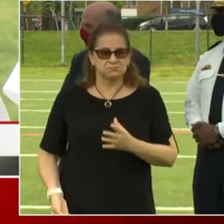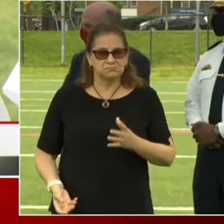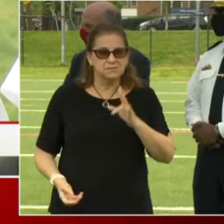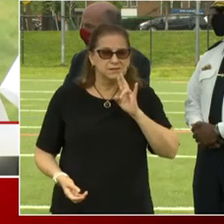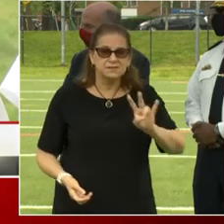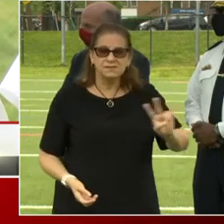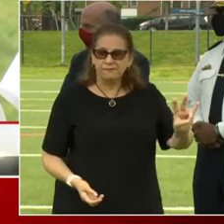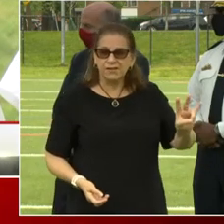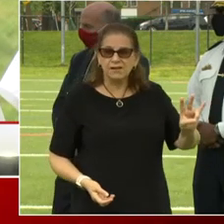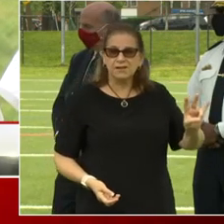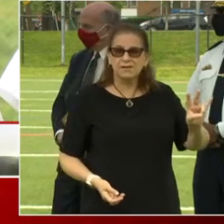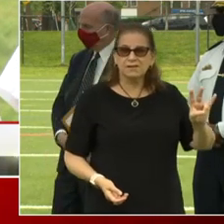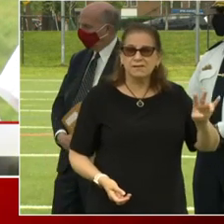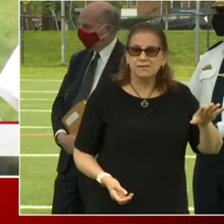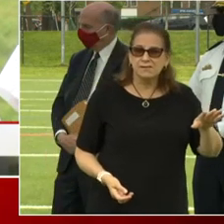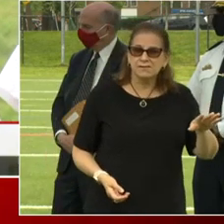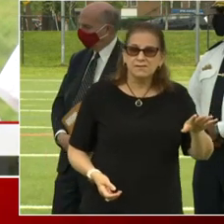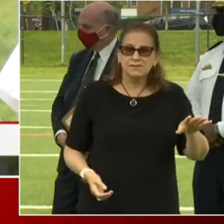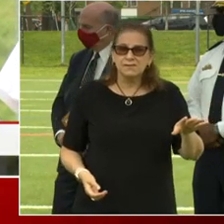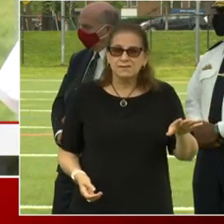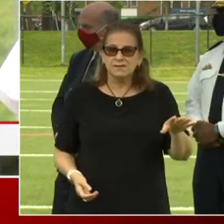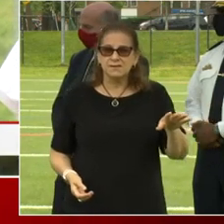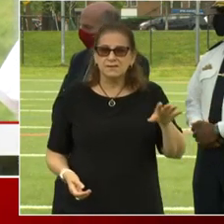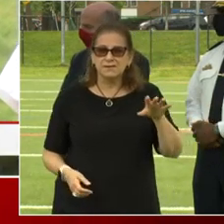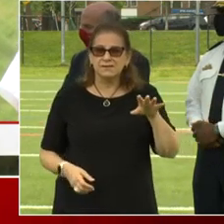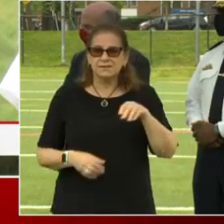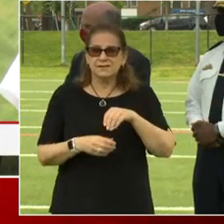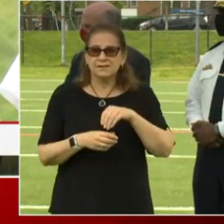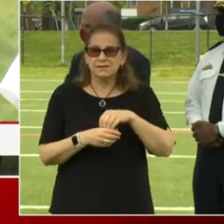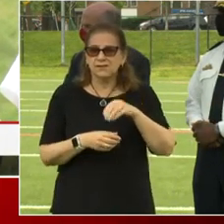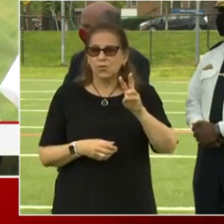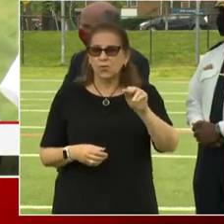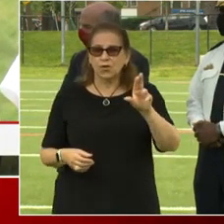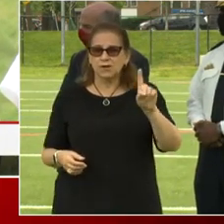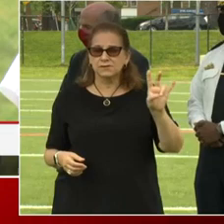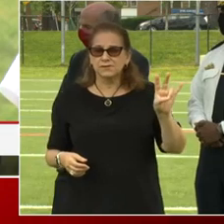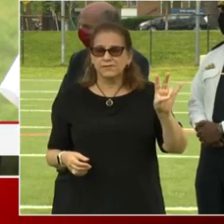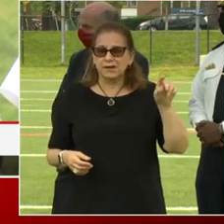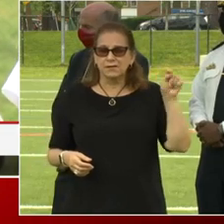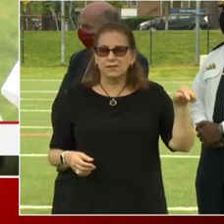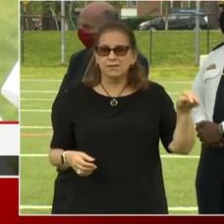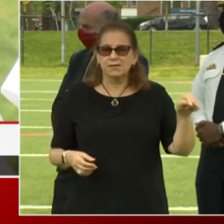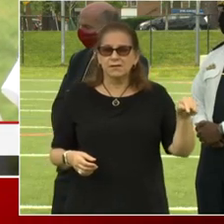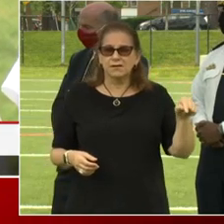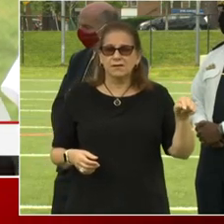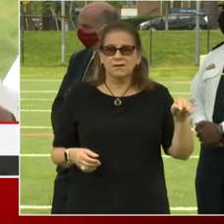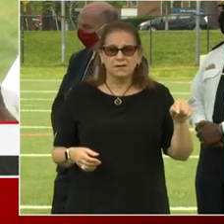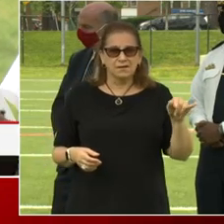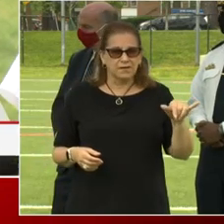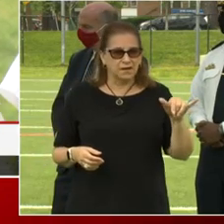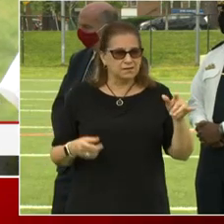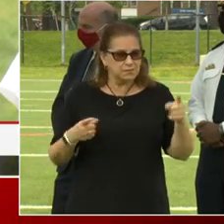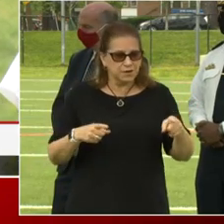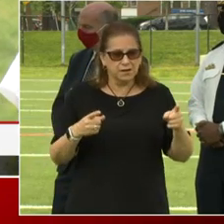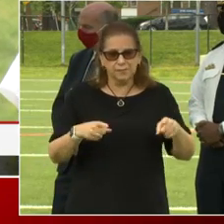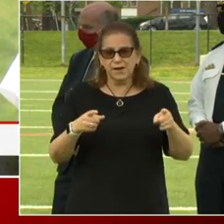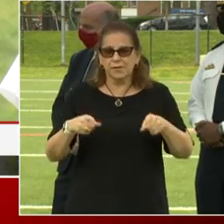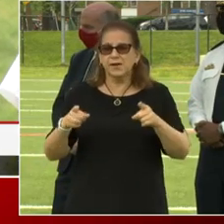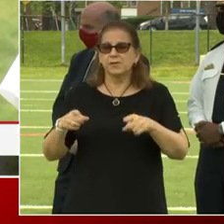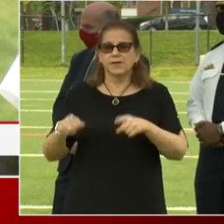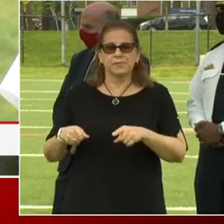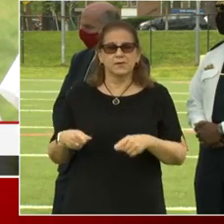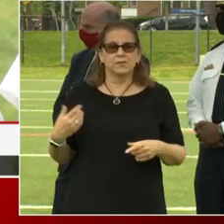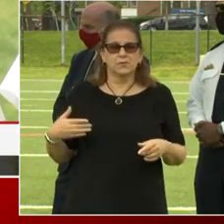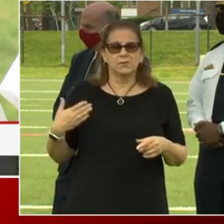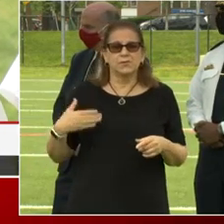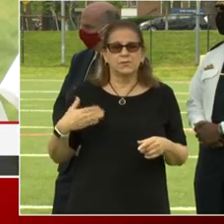over in the 6th District, over in Ward 7. As we see these types of events or these types of incidents, these types of crimes that happen in